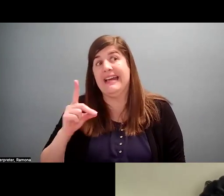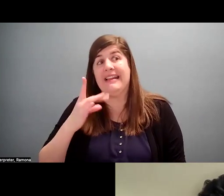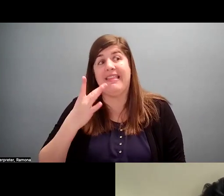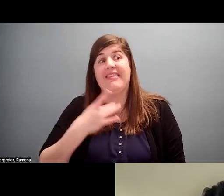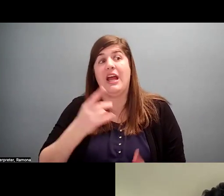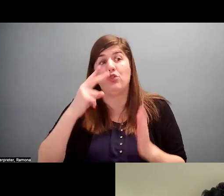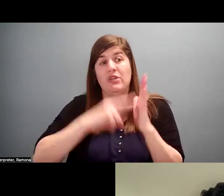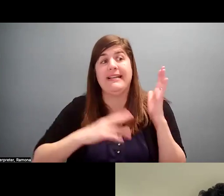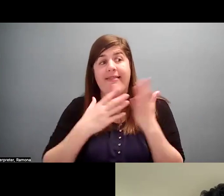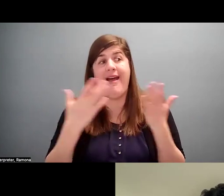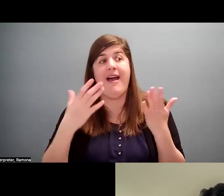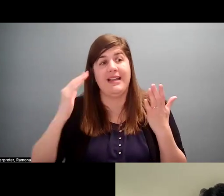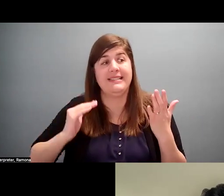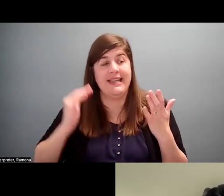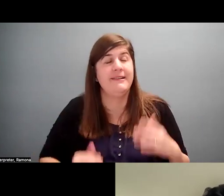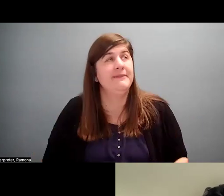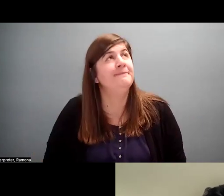kid. Um,